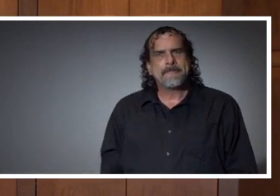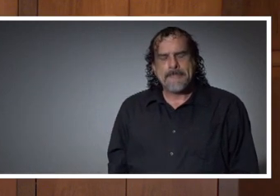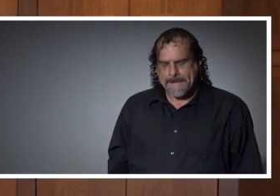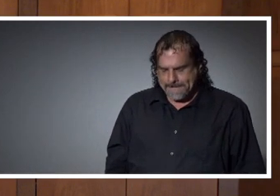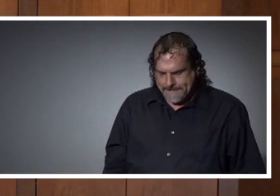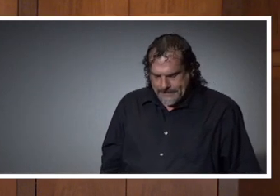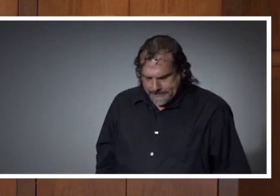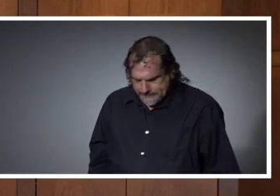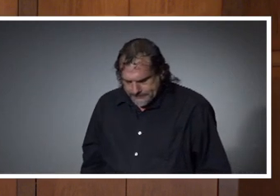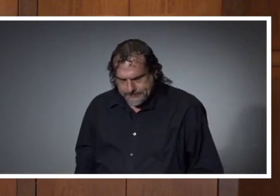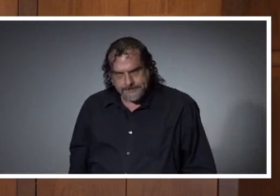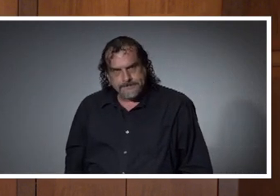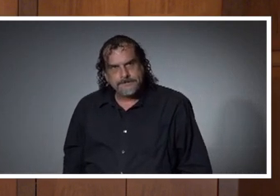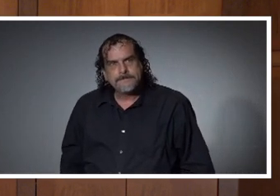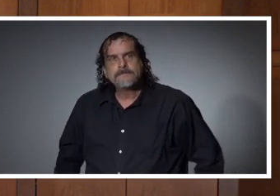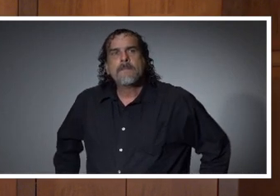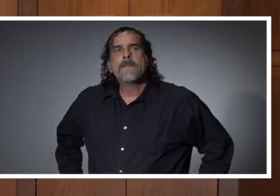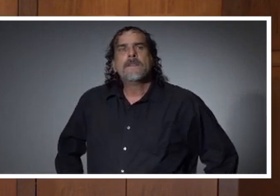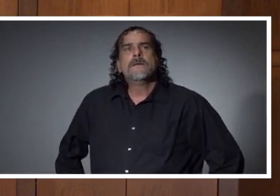Ledger has a question.